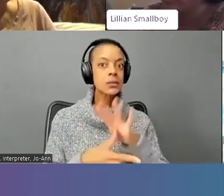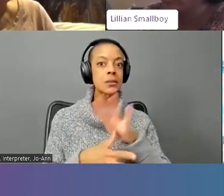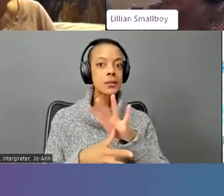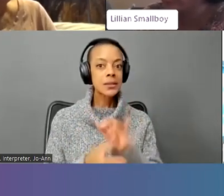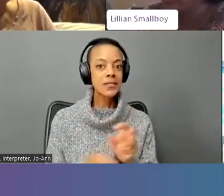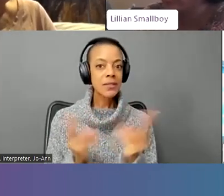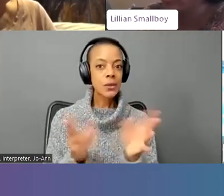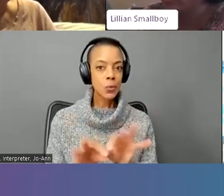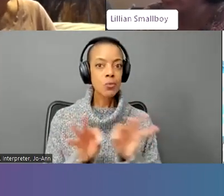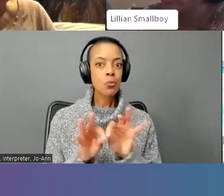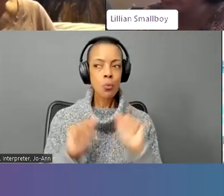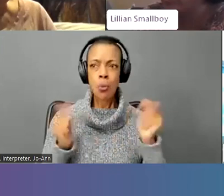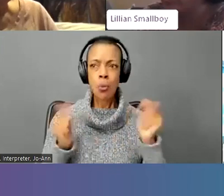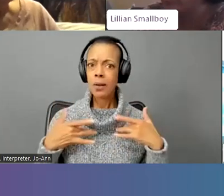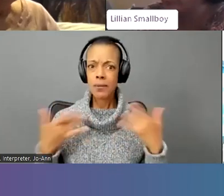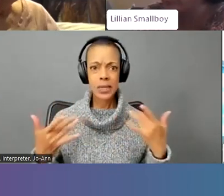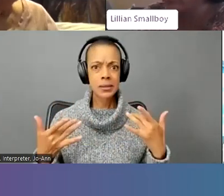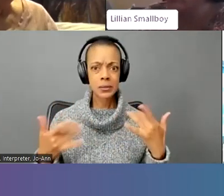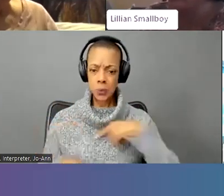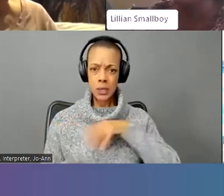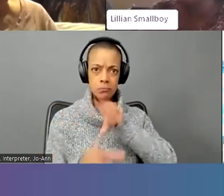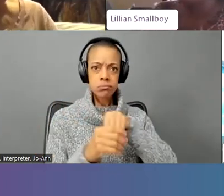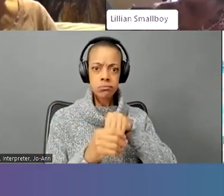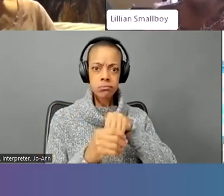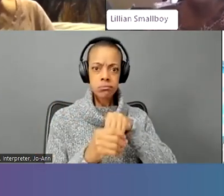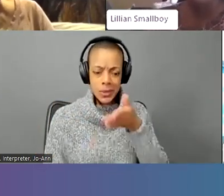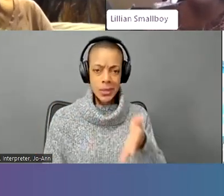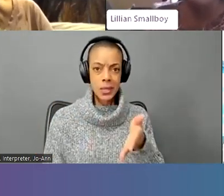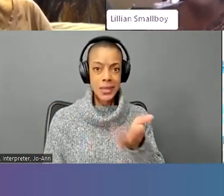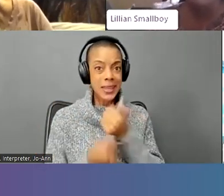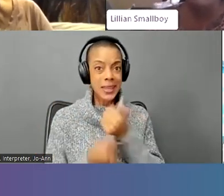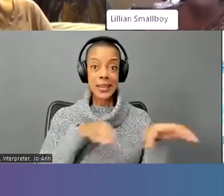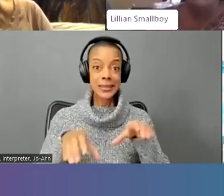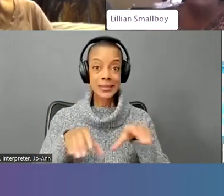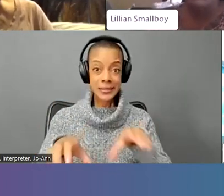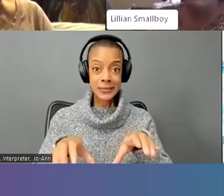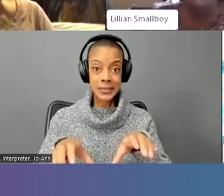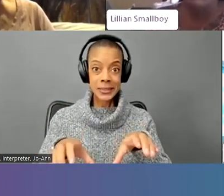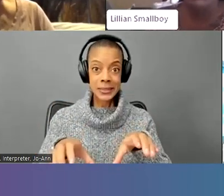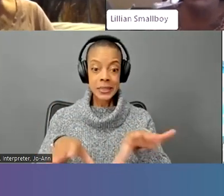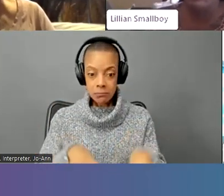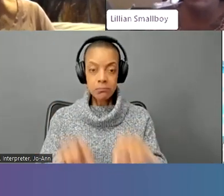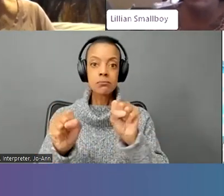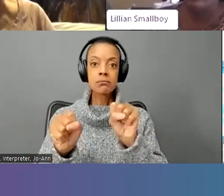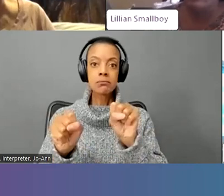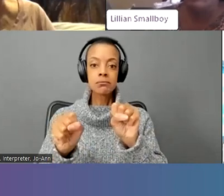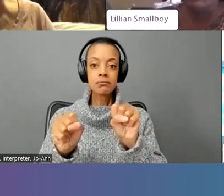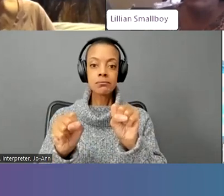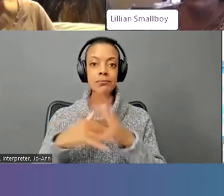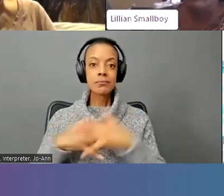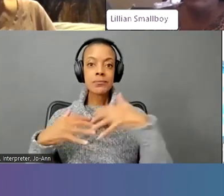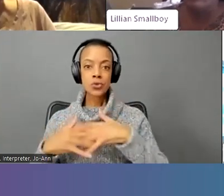events and any you know, activity that's happening, that the Indigenous voice should always be